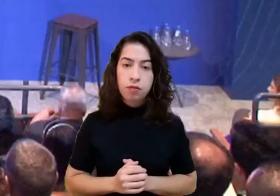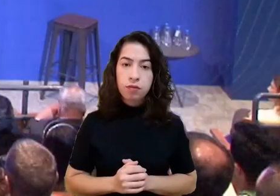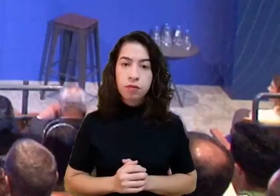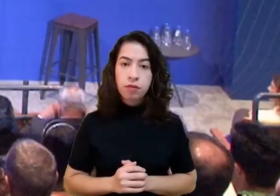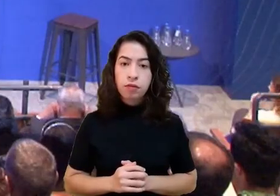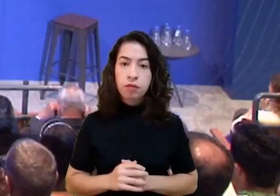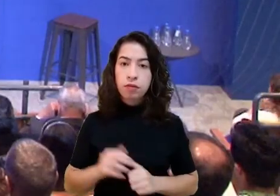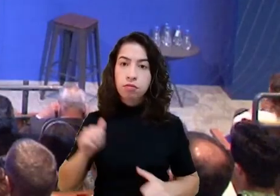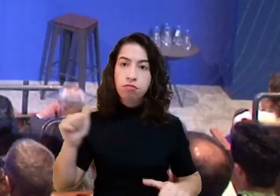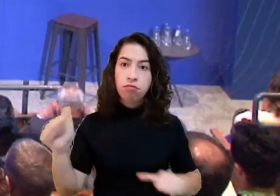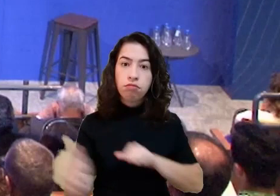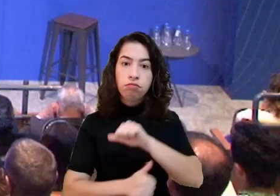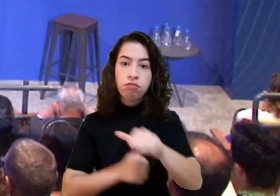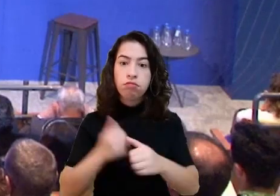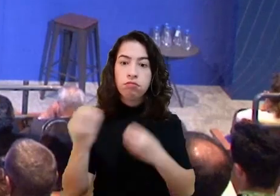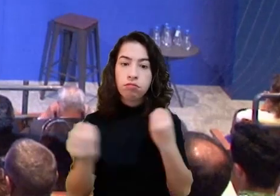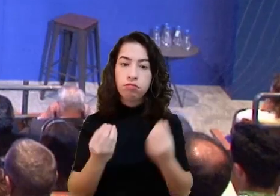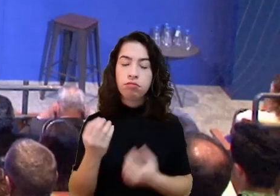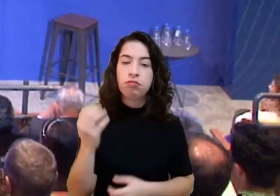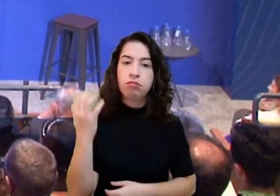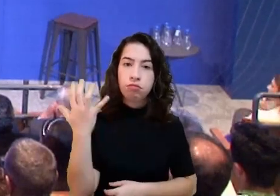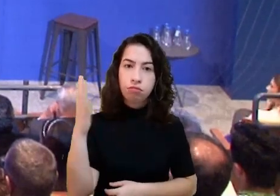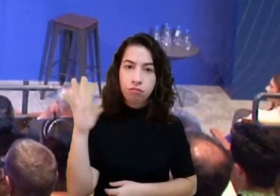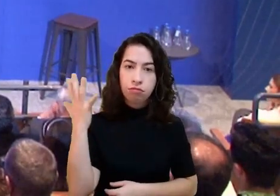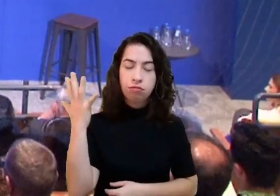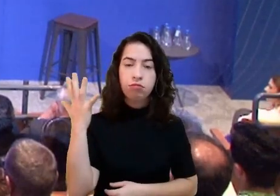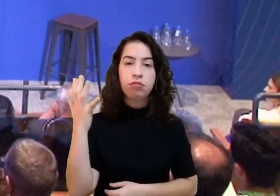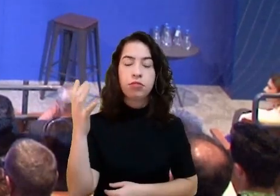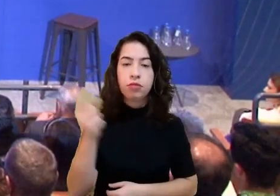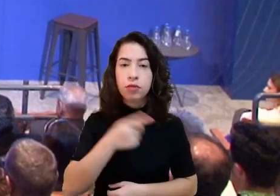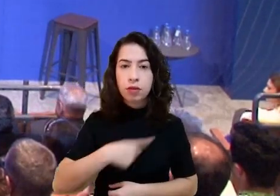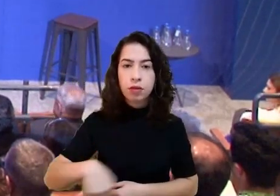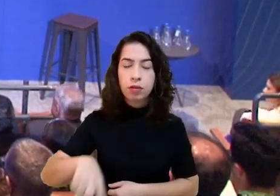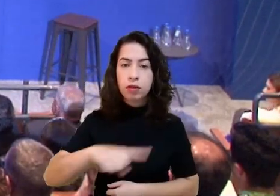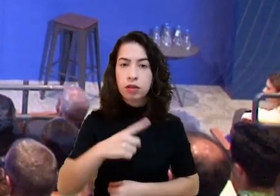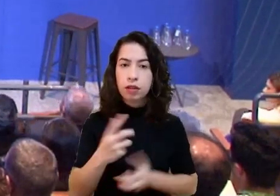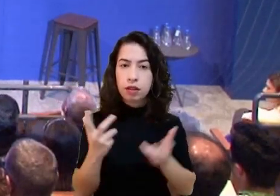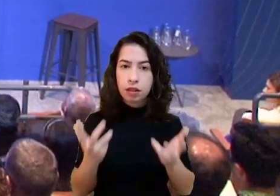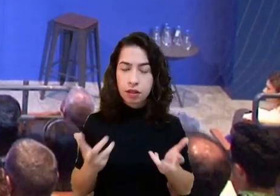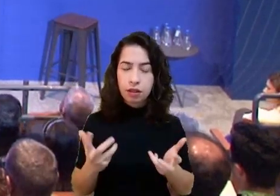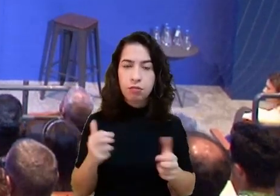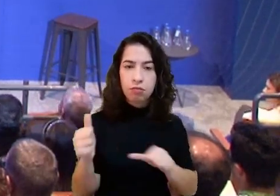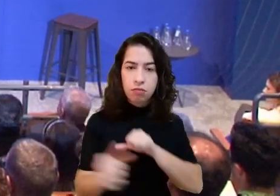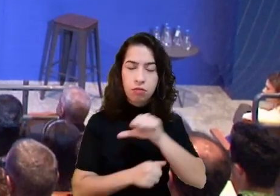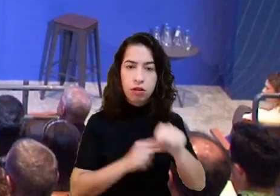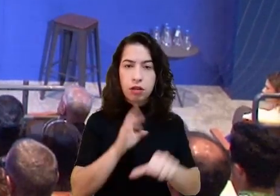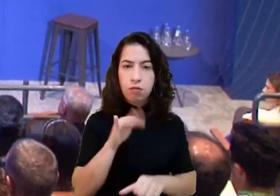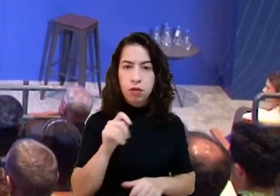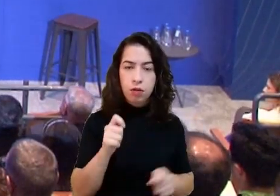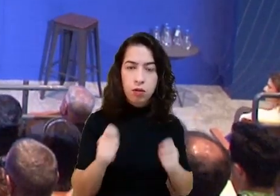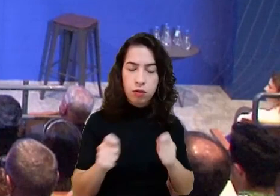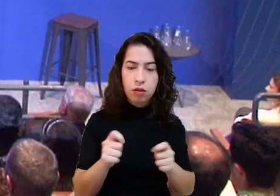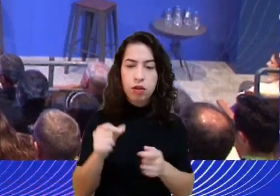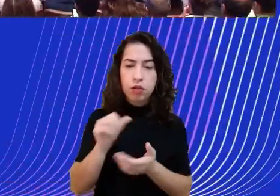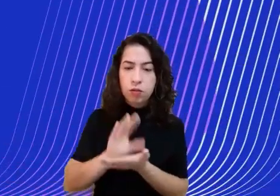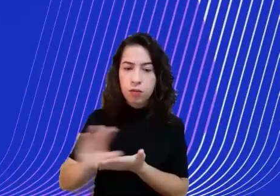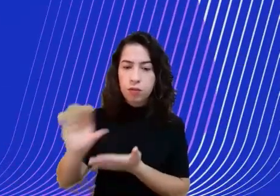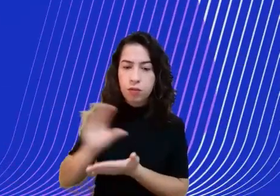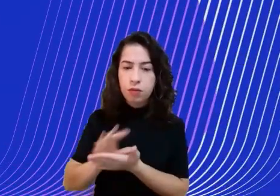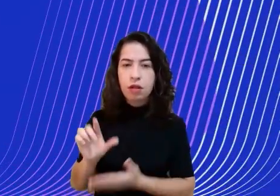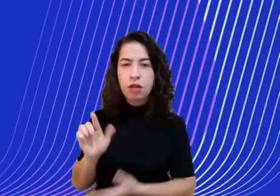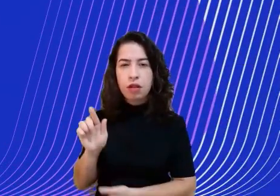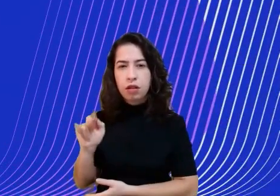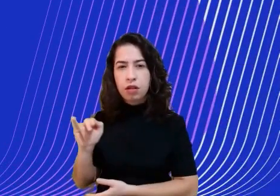transformation is the tree. We want to transform to the bioeconomy, making investments in deep tech, as Gui mentioned